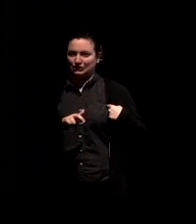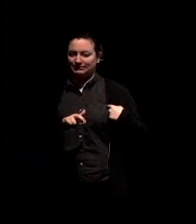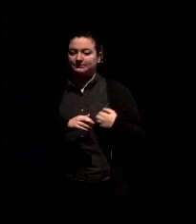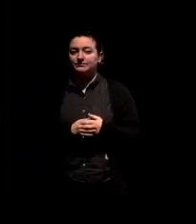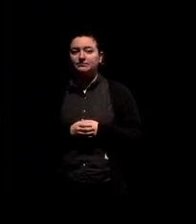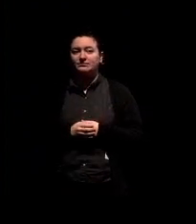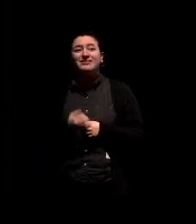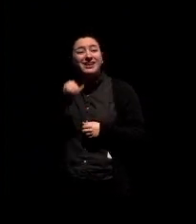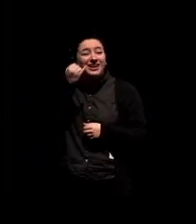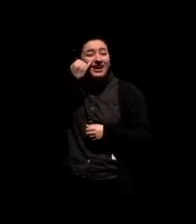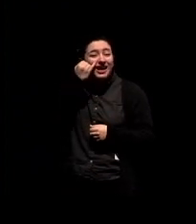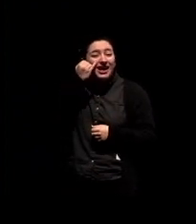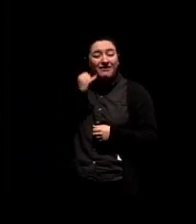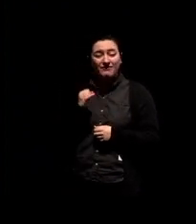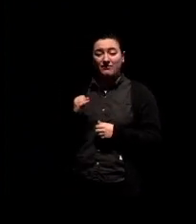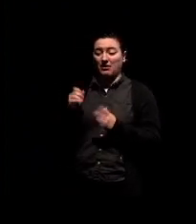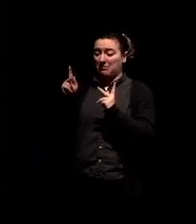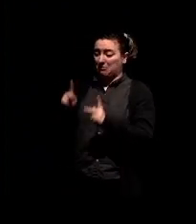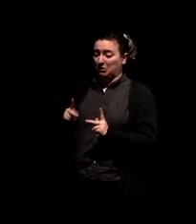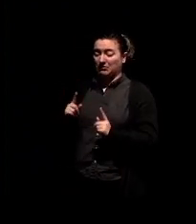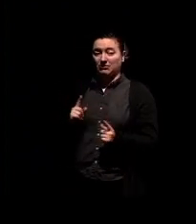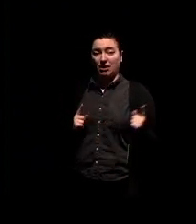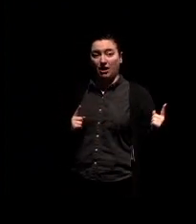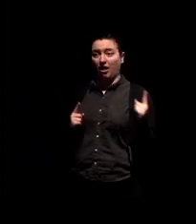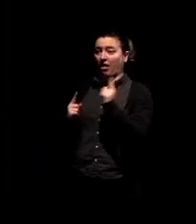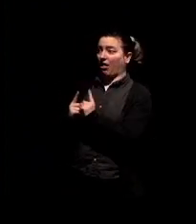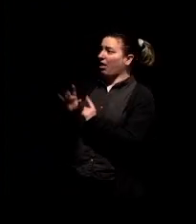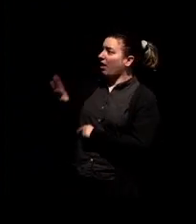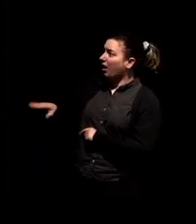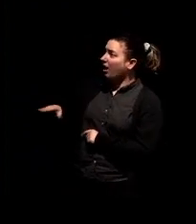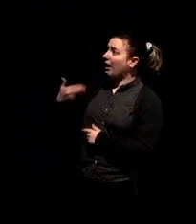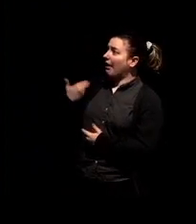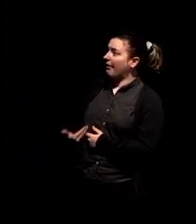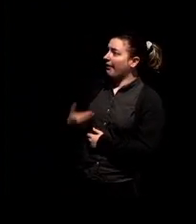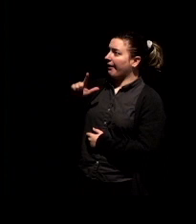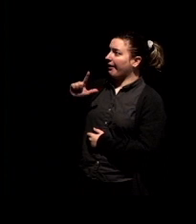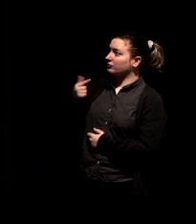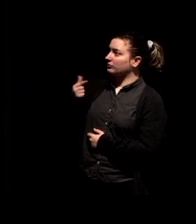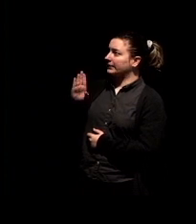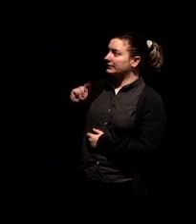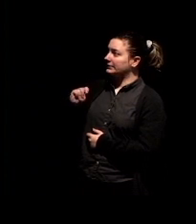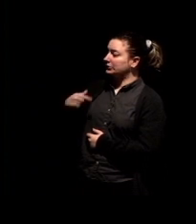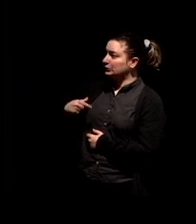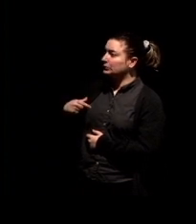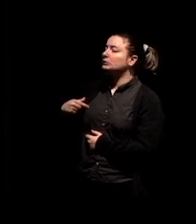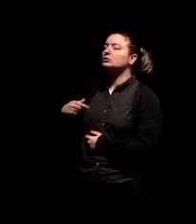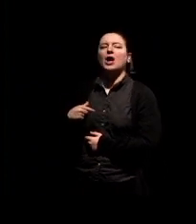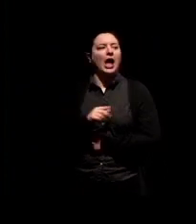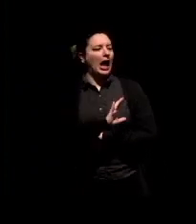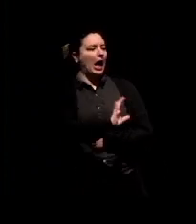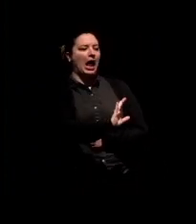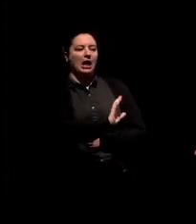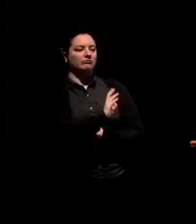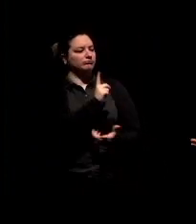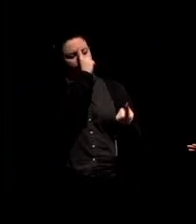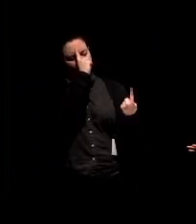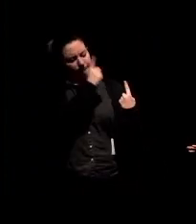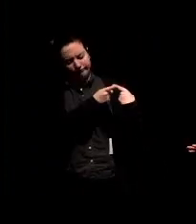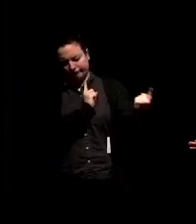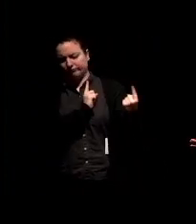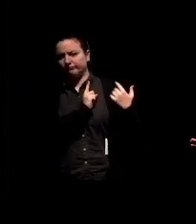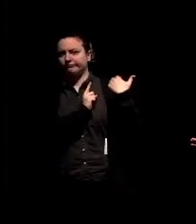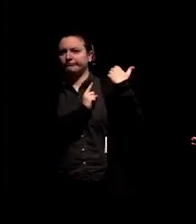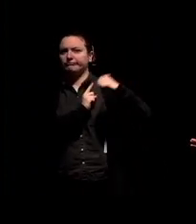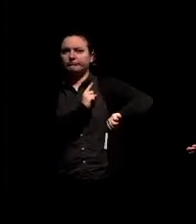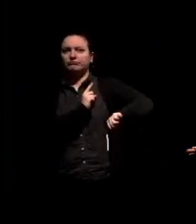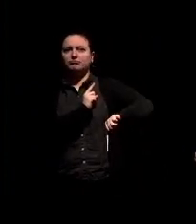person just because they don't, their religion or their beliefs just don't align with sexual and gender diversity. You know, frankly,